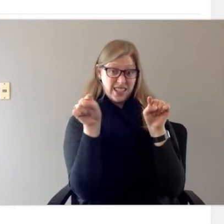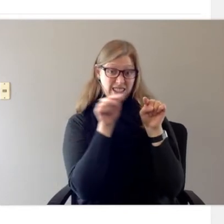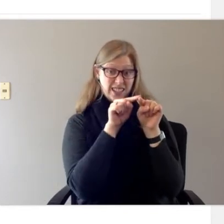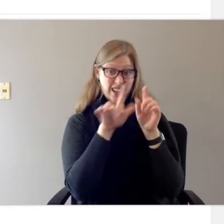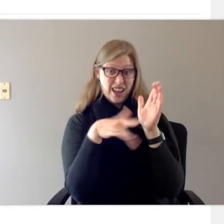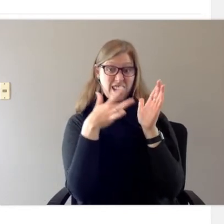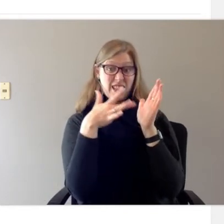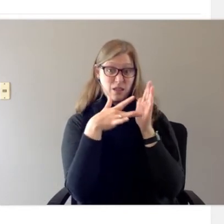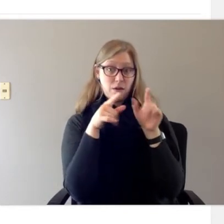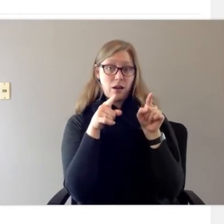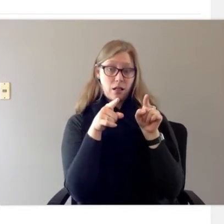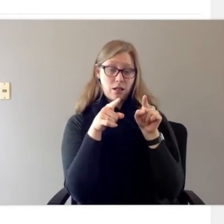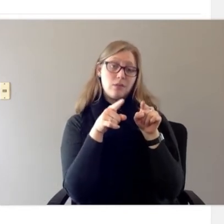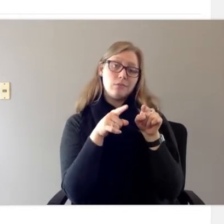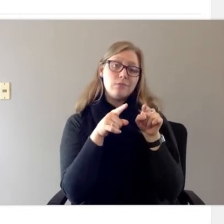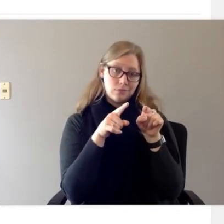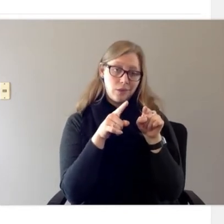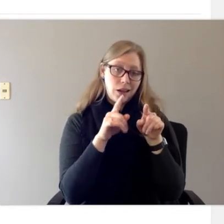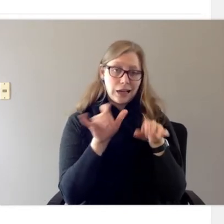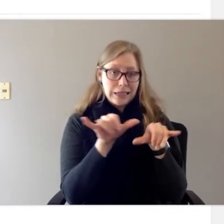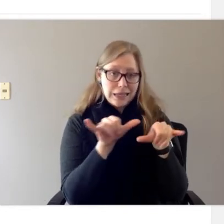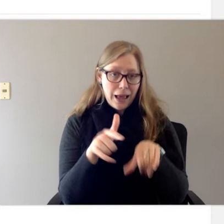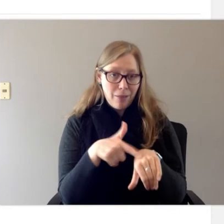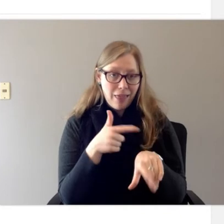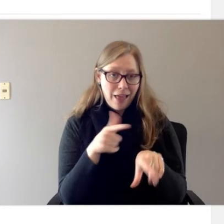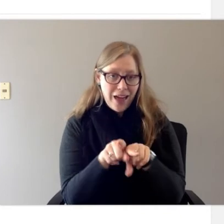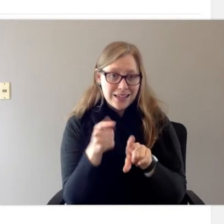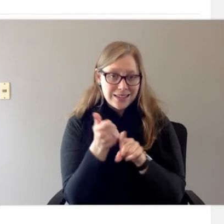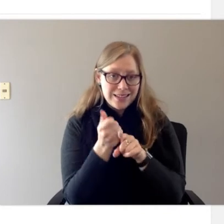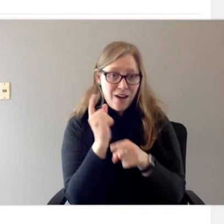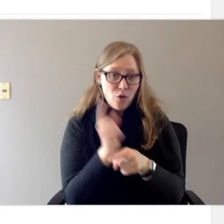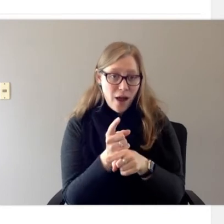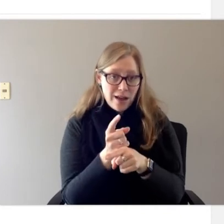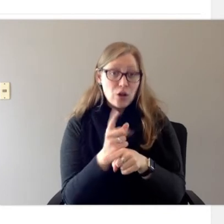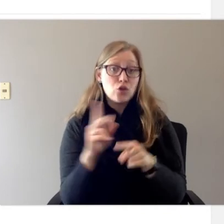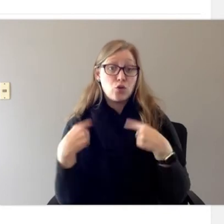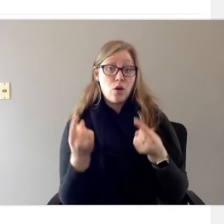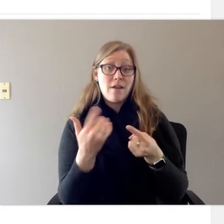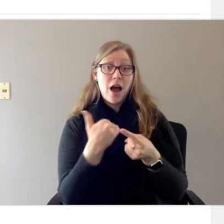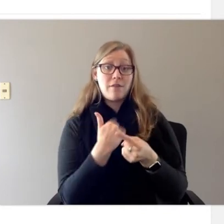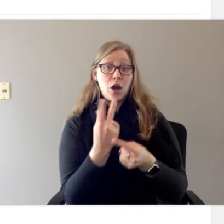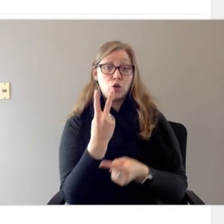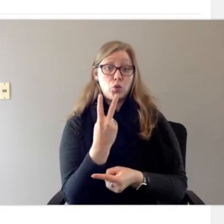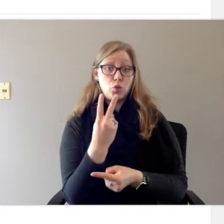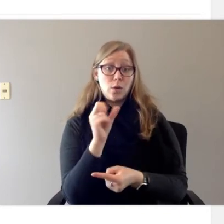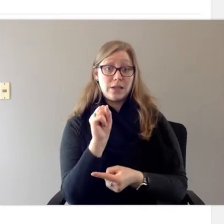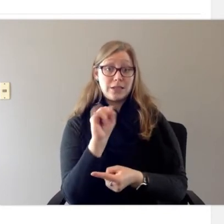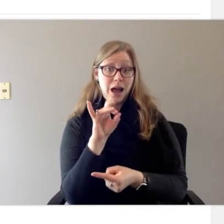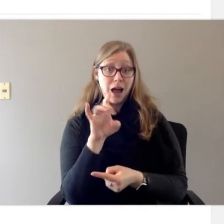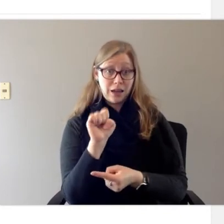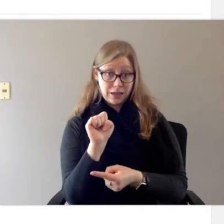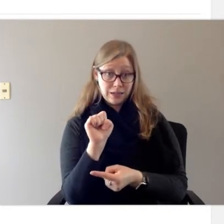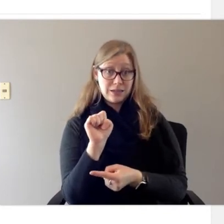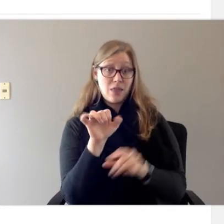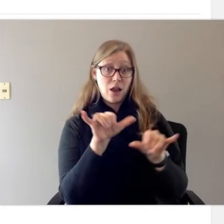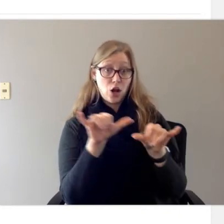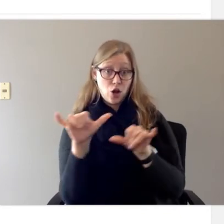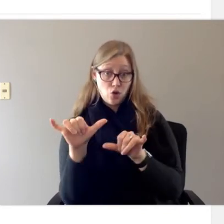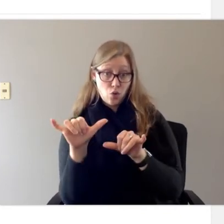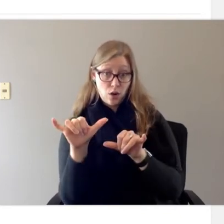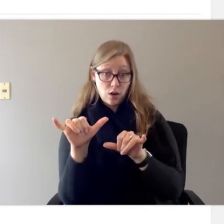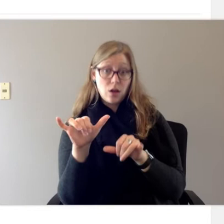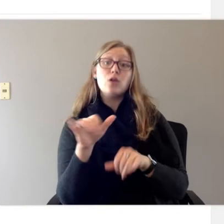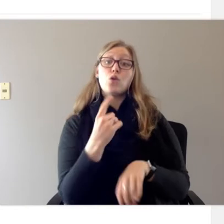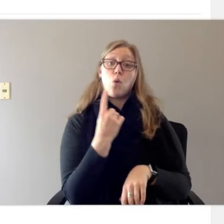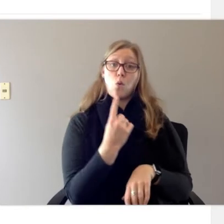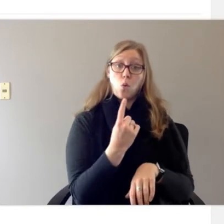as itself. So it's got, so far these triangles have two sides that are congruent. We know that we have a theorem that says